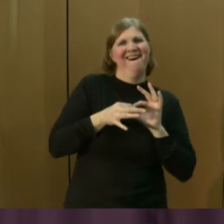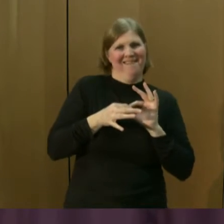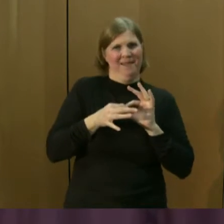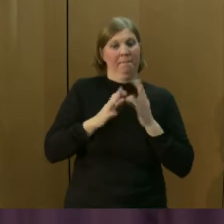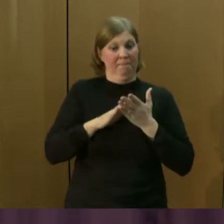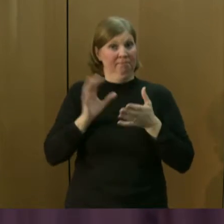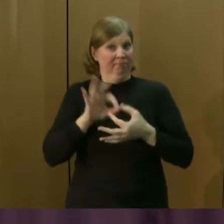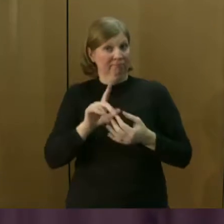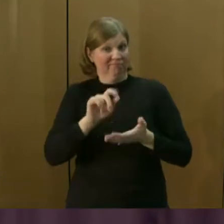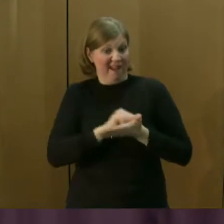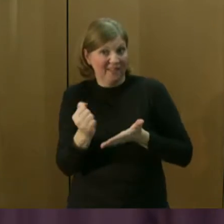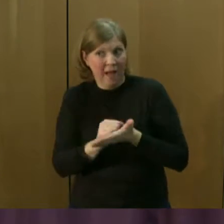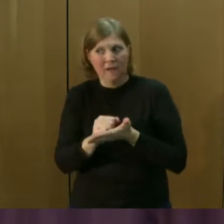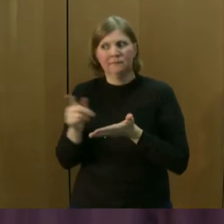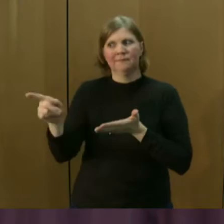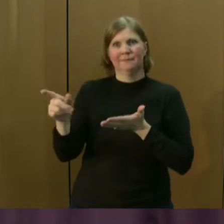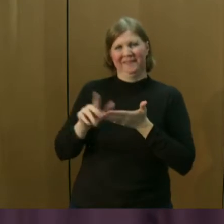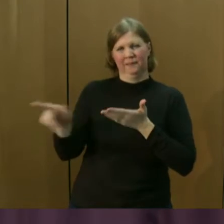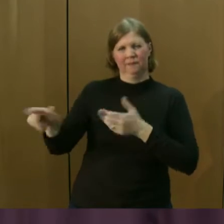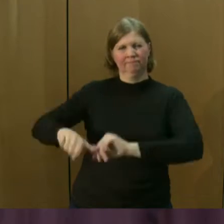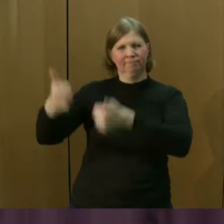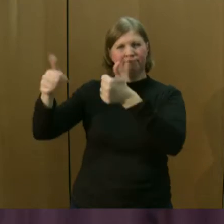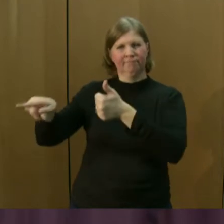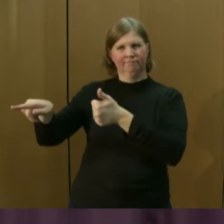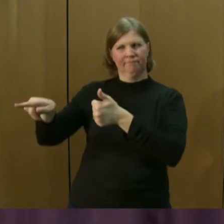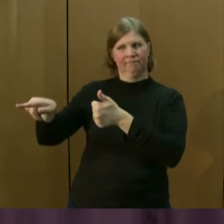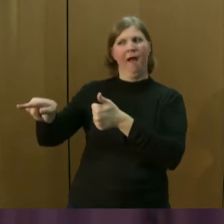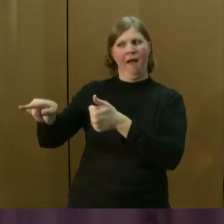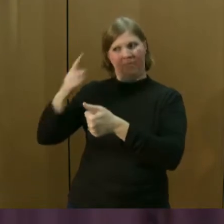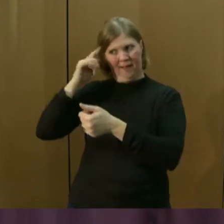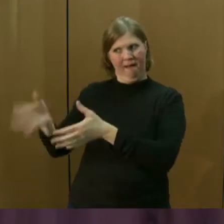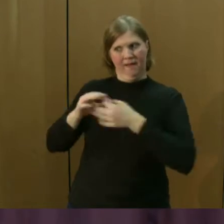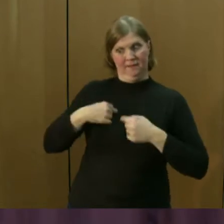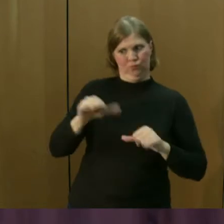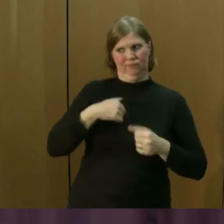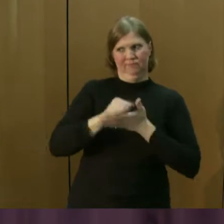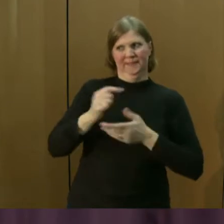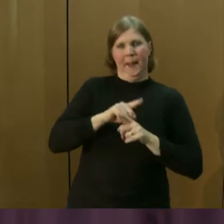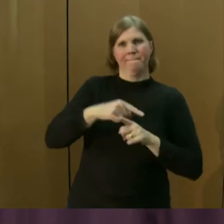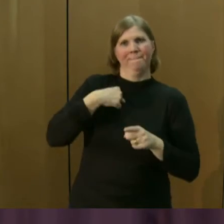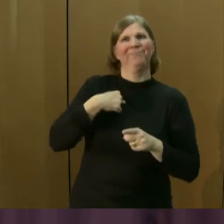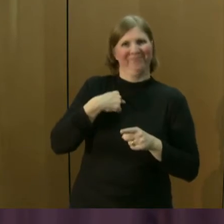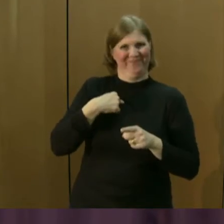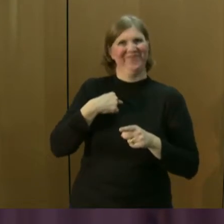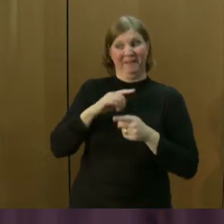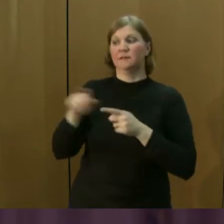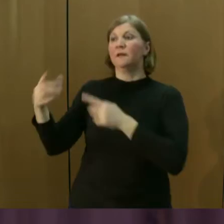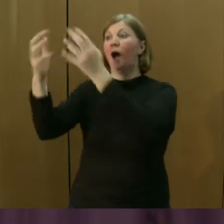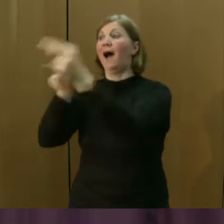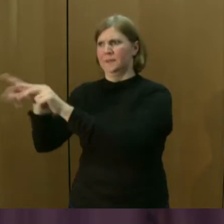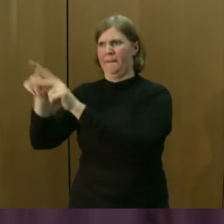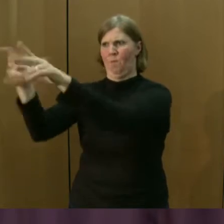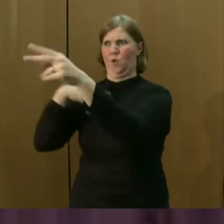more profile and potential to access the audiences you actually think will enjoy your show, because there are so many people here and not everyone